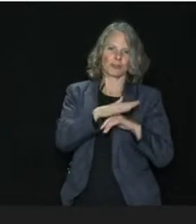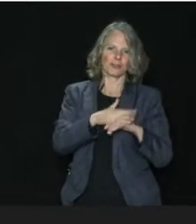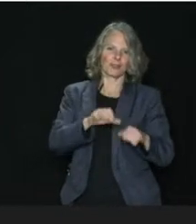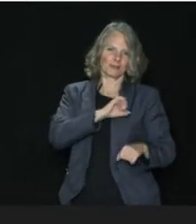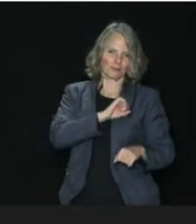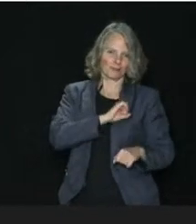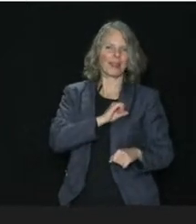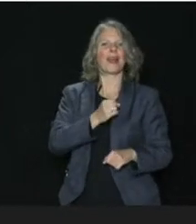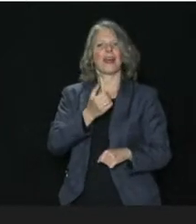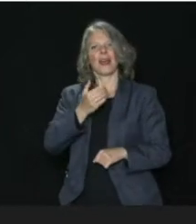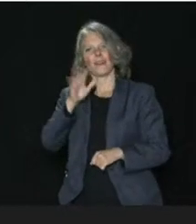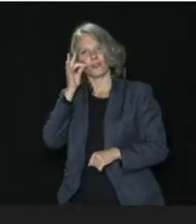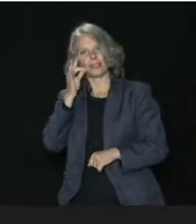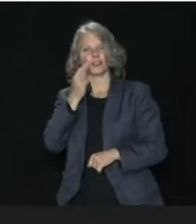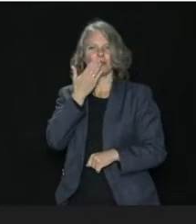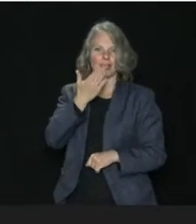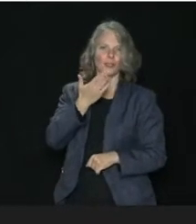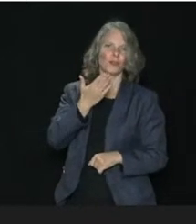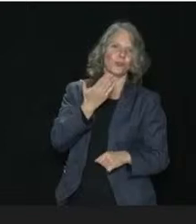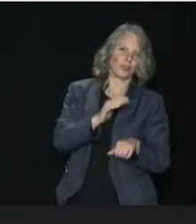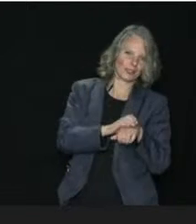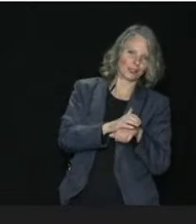you, et merci.